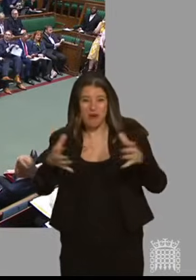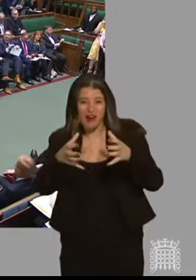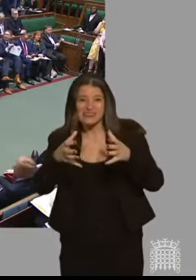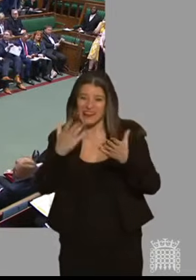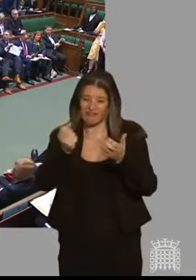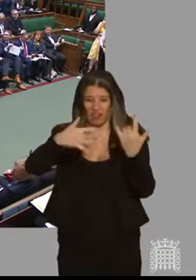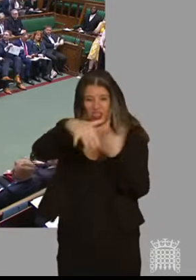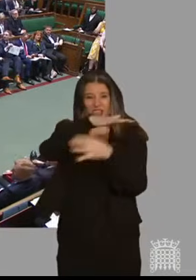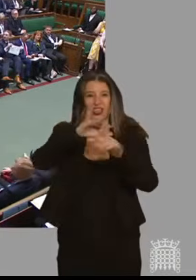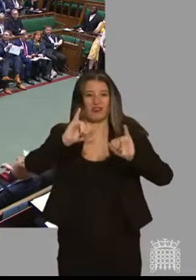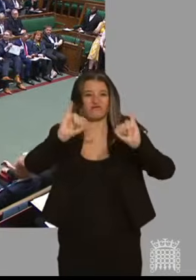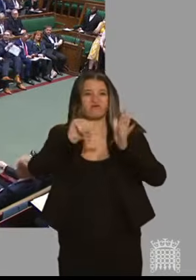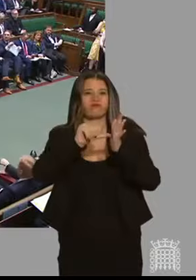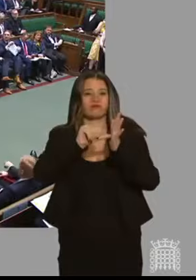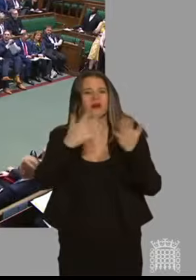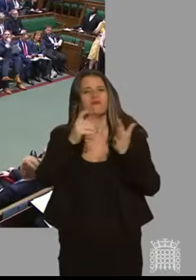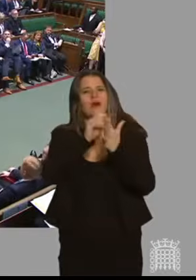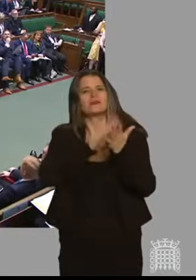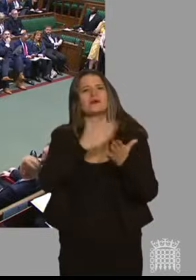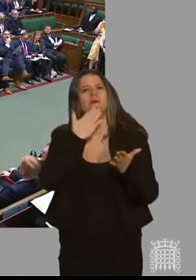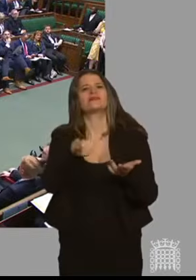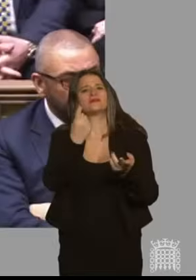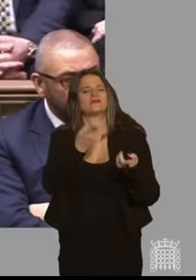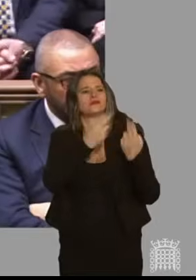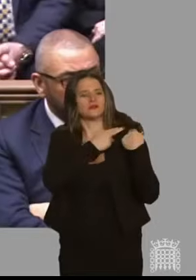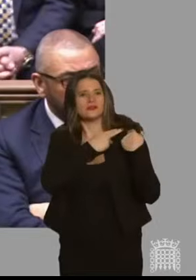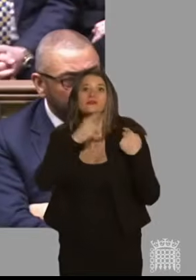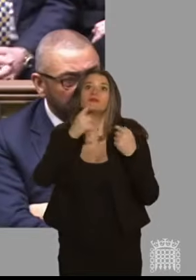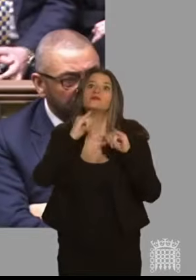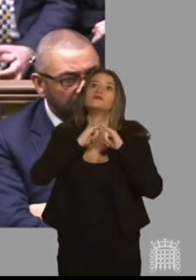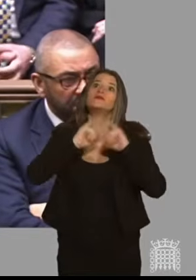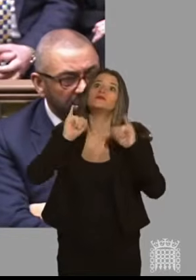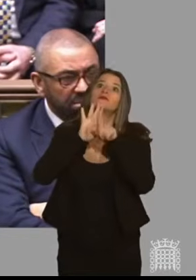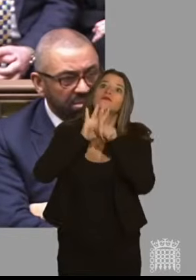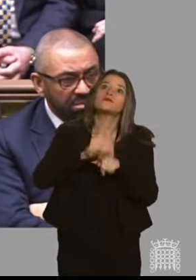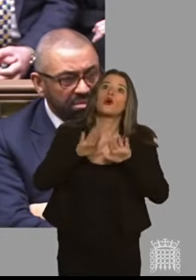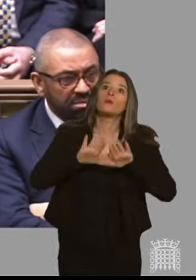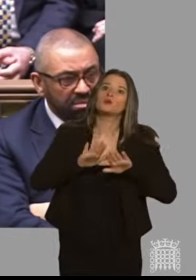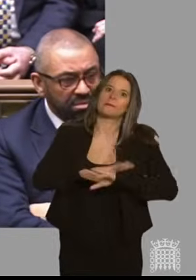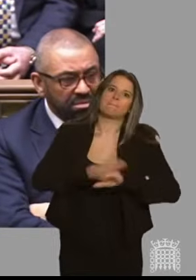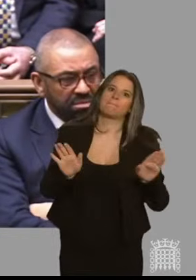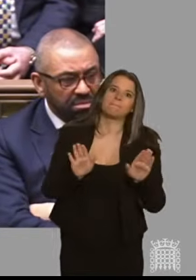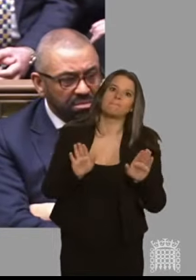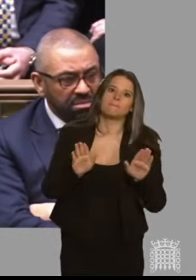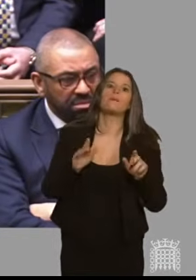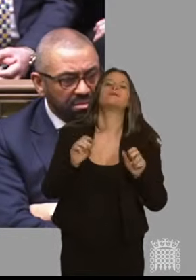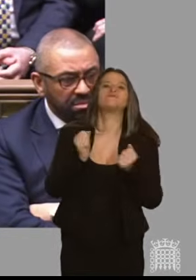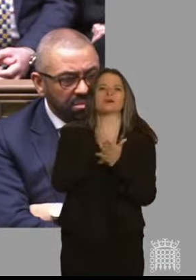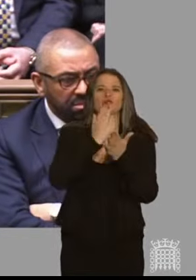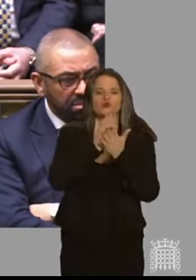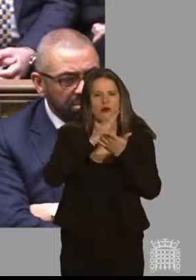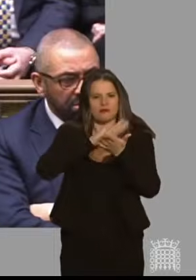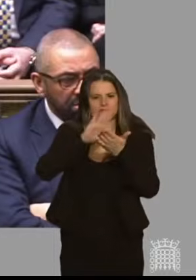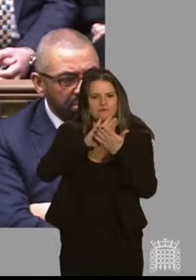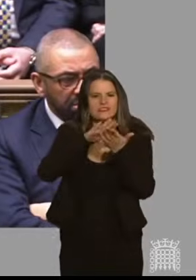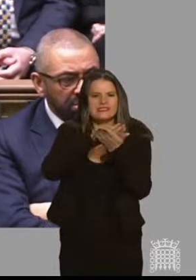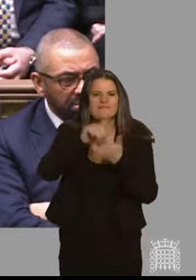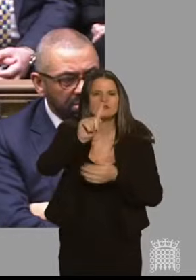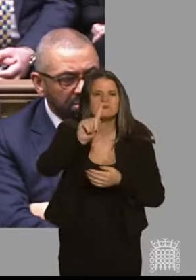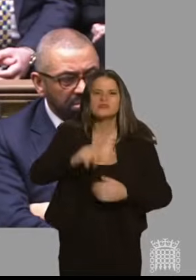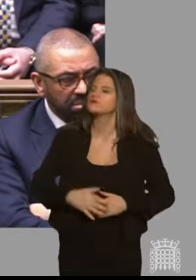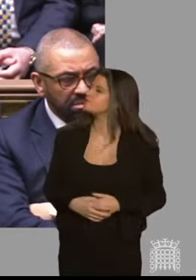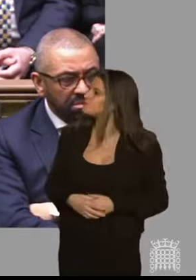Mr. Speaker, discrimination has no place in our society. And it's important to